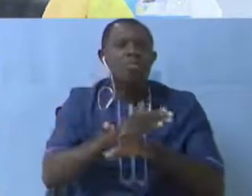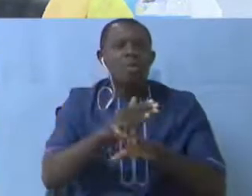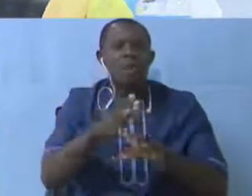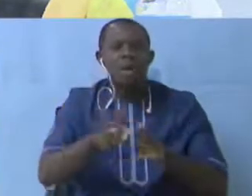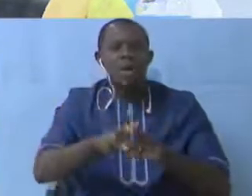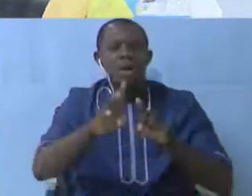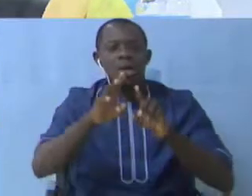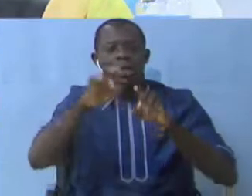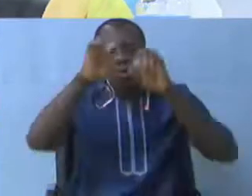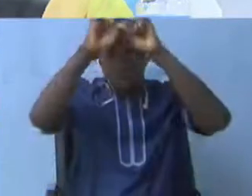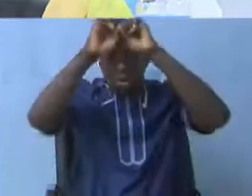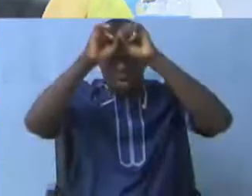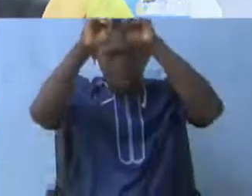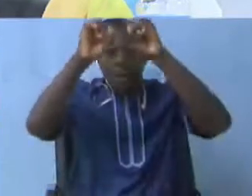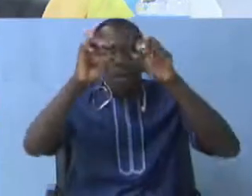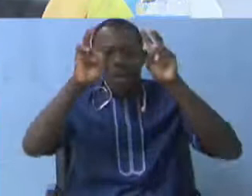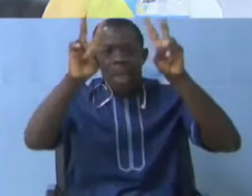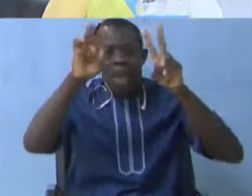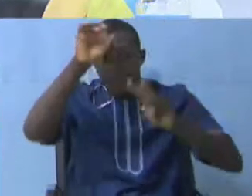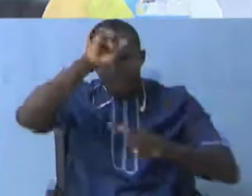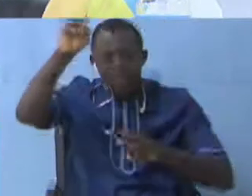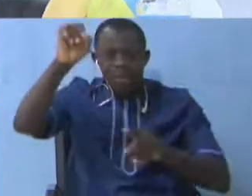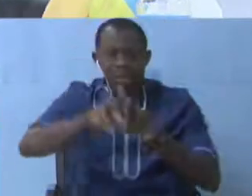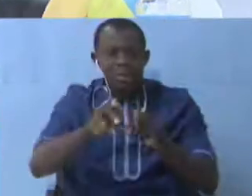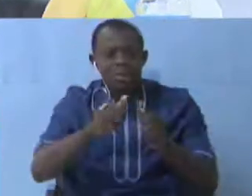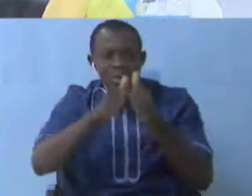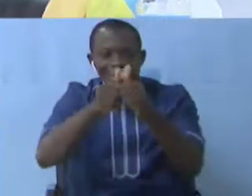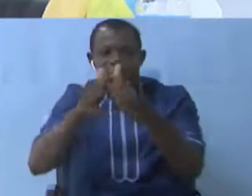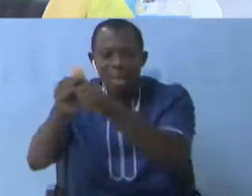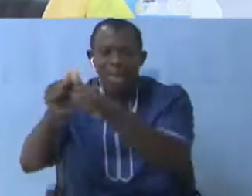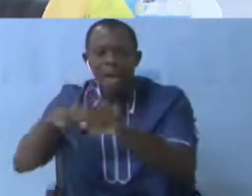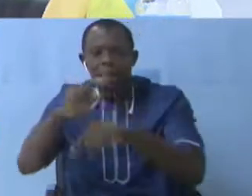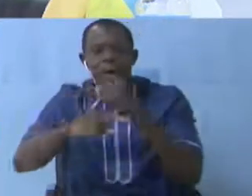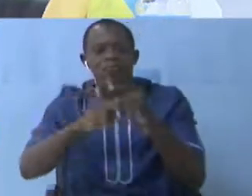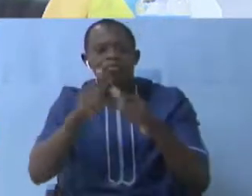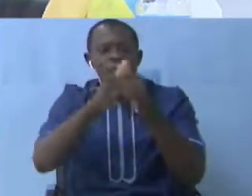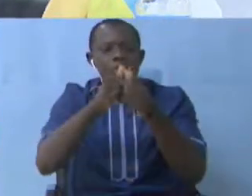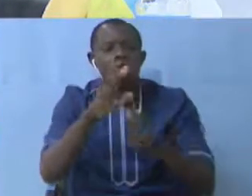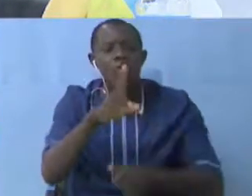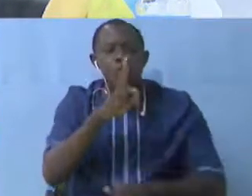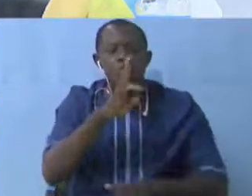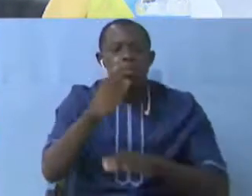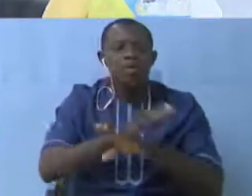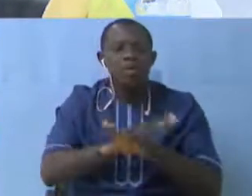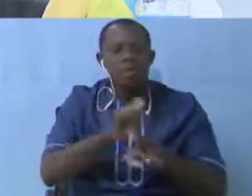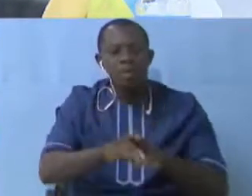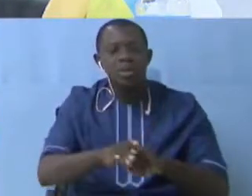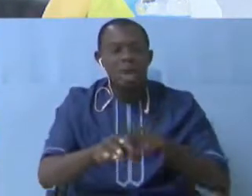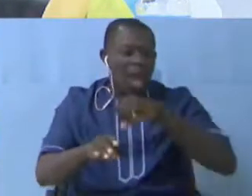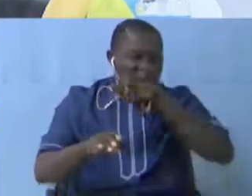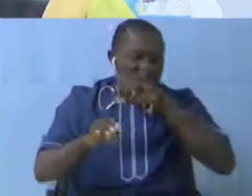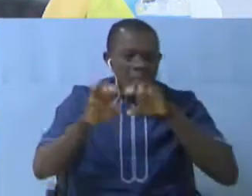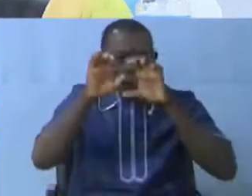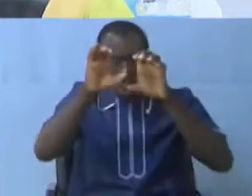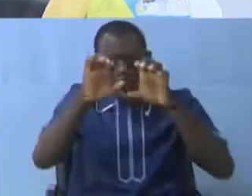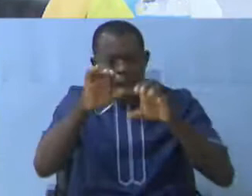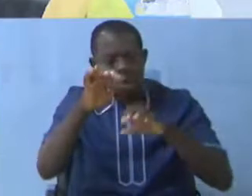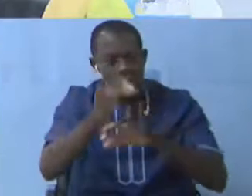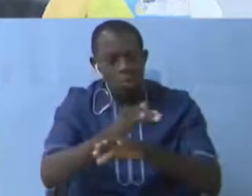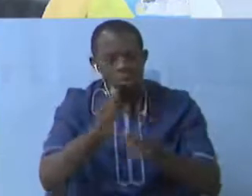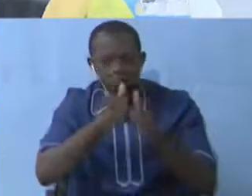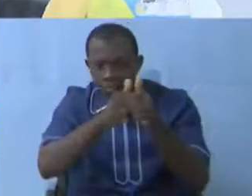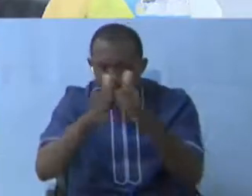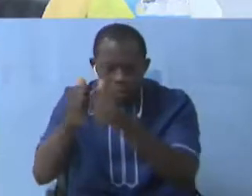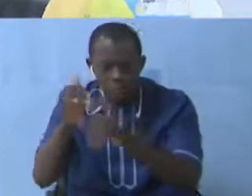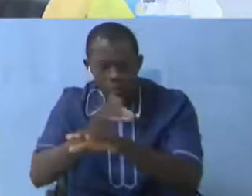program. ci jamono bi nga xamee nag président bi mu ngi commencé nag daxam rëbb yi ni 2009.